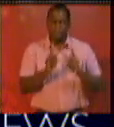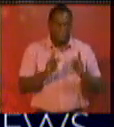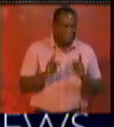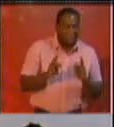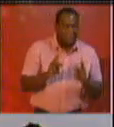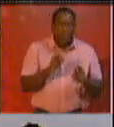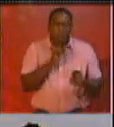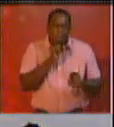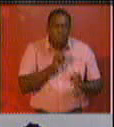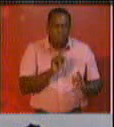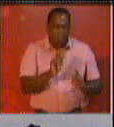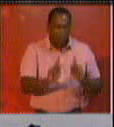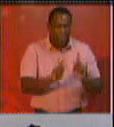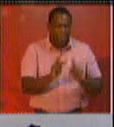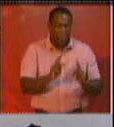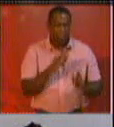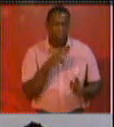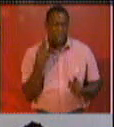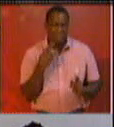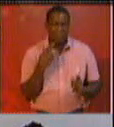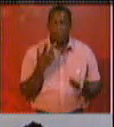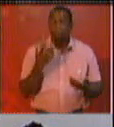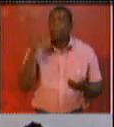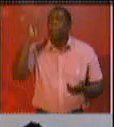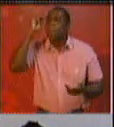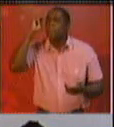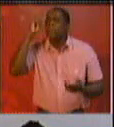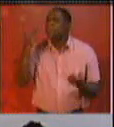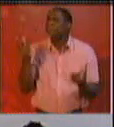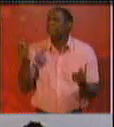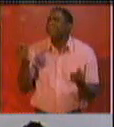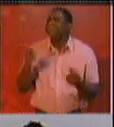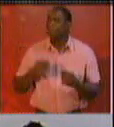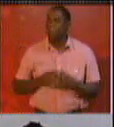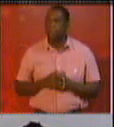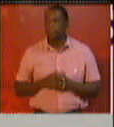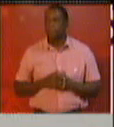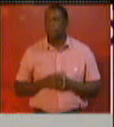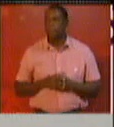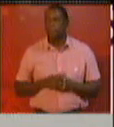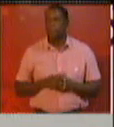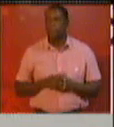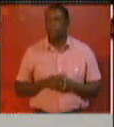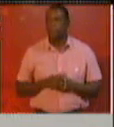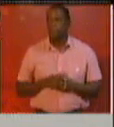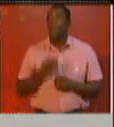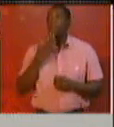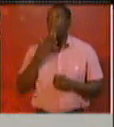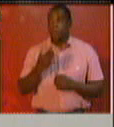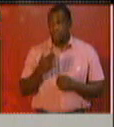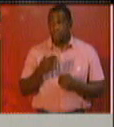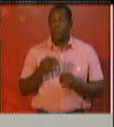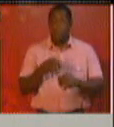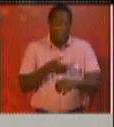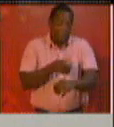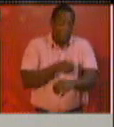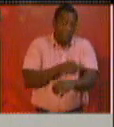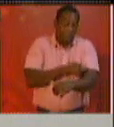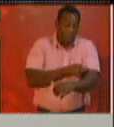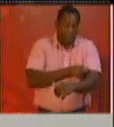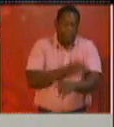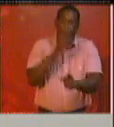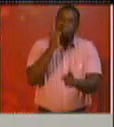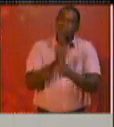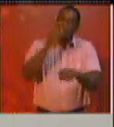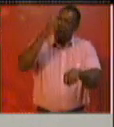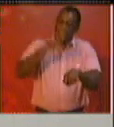Thank you. Okay, thank you for your questions, Mr. Bihari. The vaccines are on schedule to arrive closer